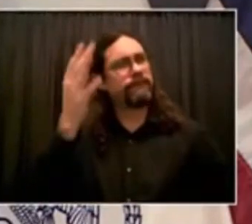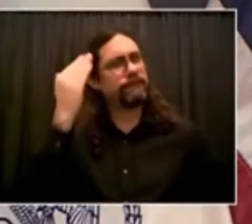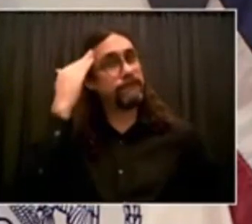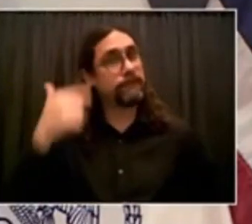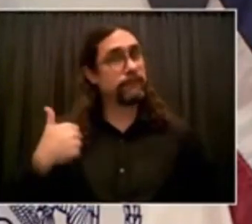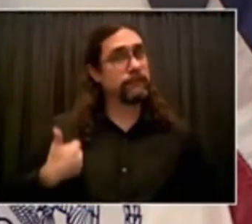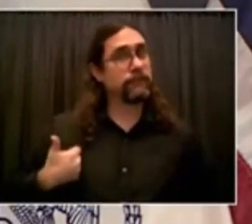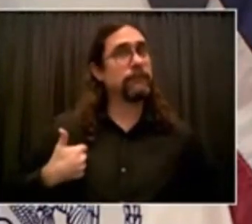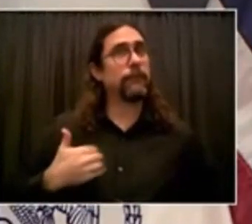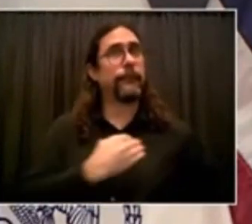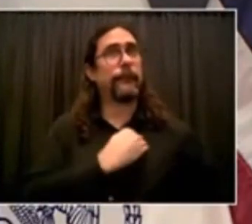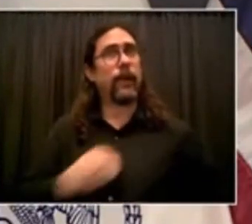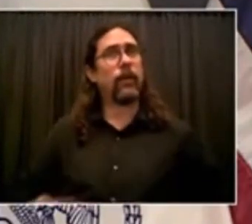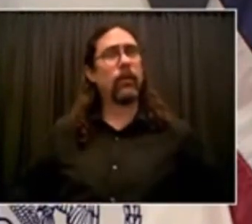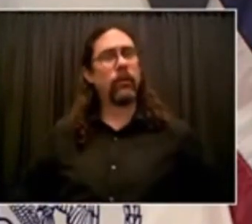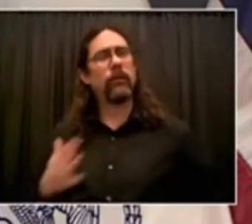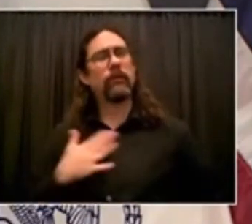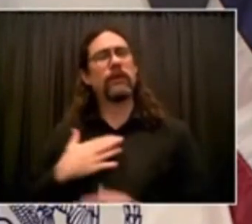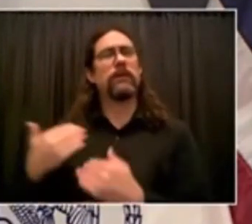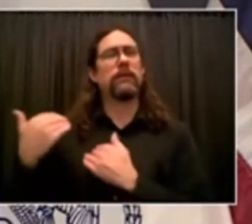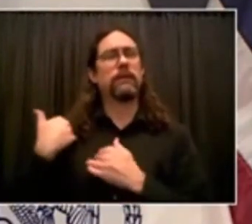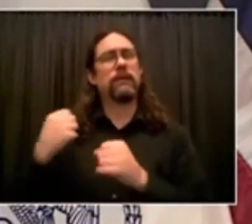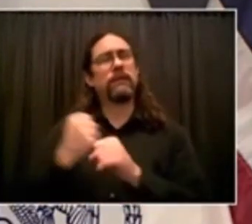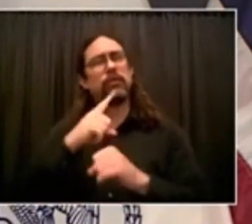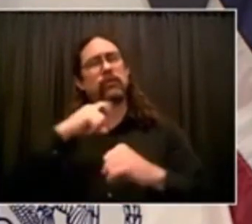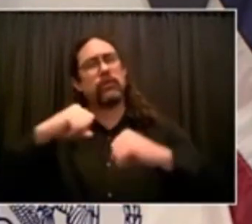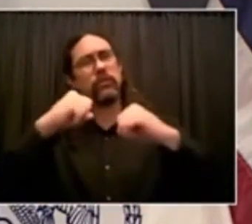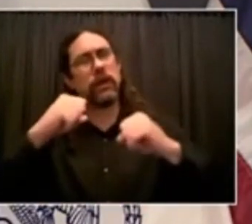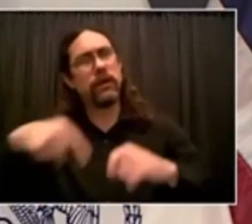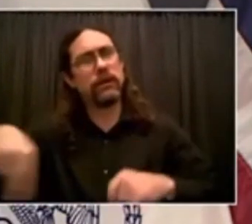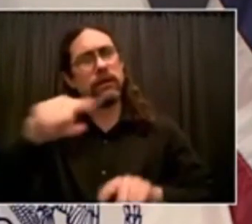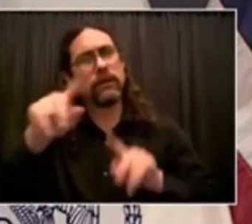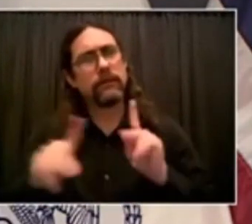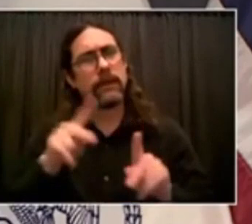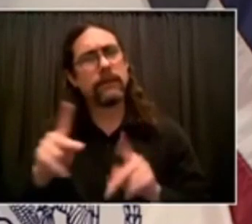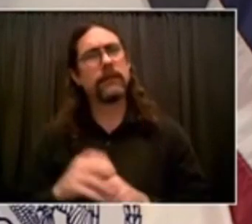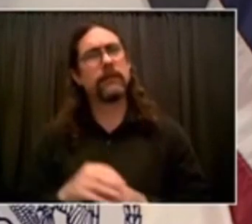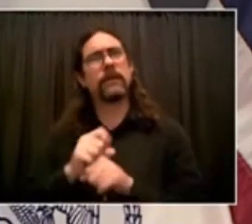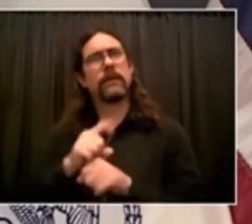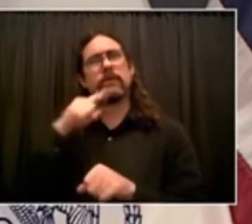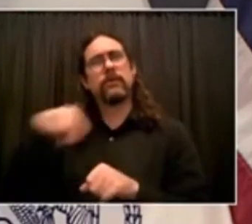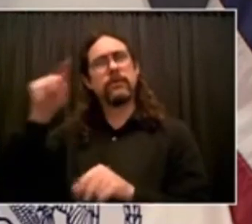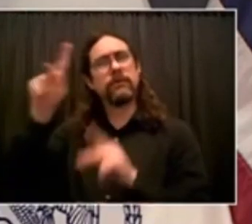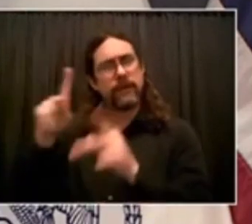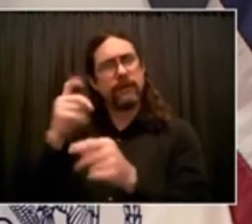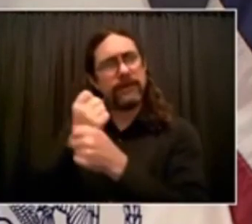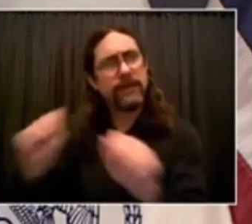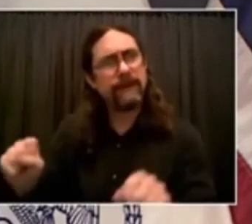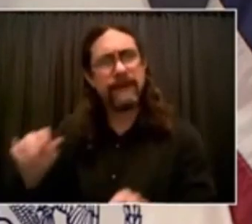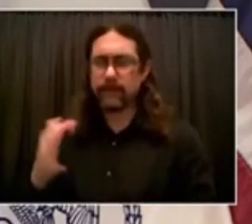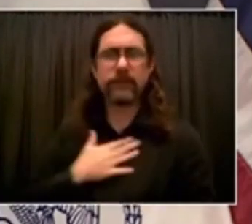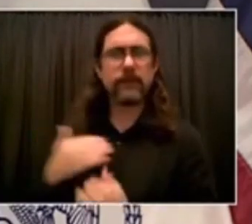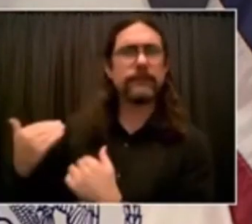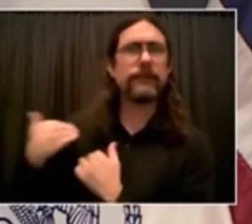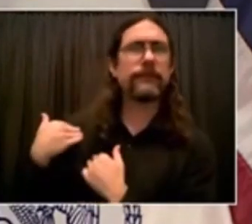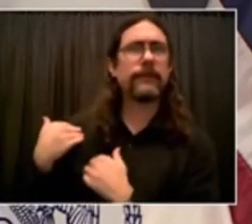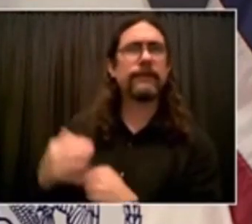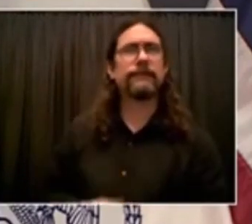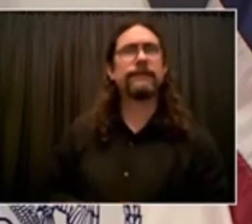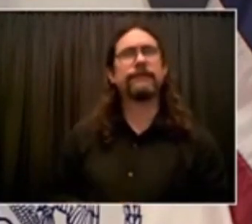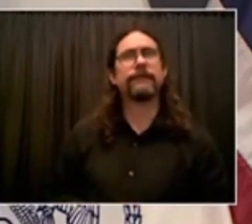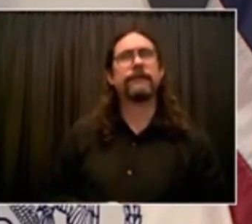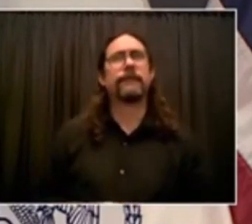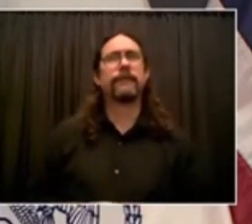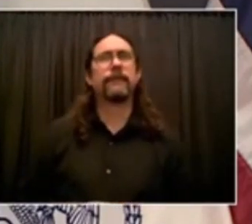the door again. So these measures today will make a big difference. First of all, with the Key to NYC, extremely effective program. It's